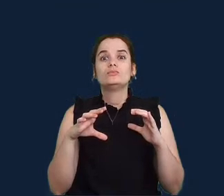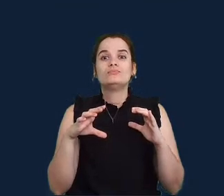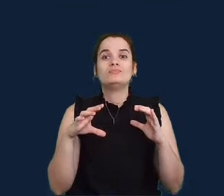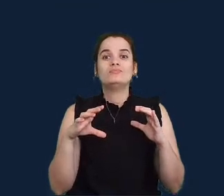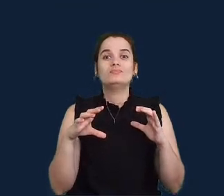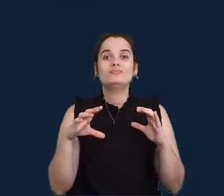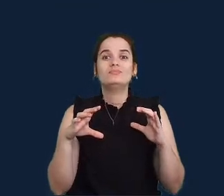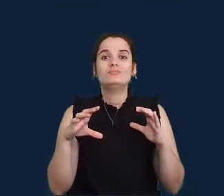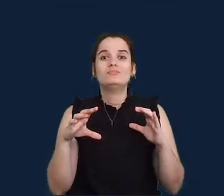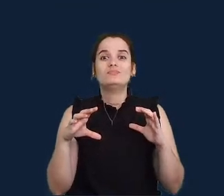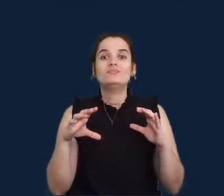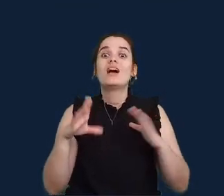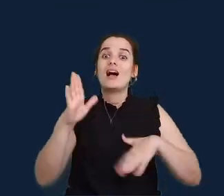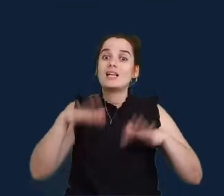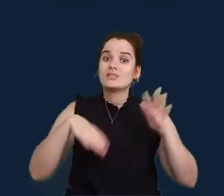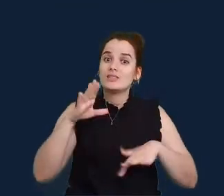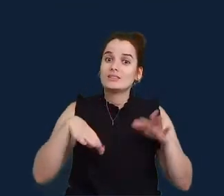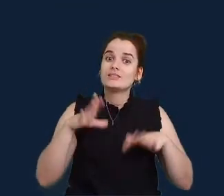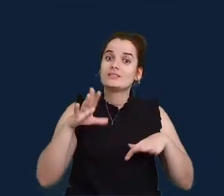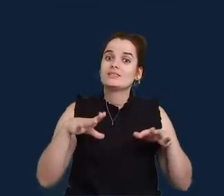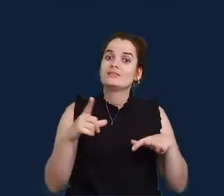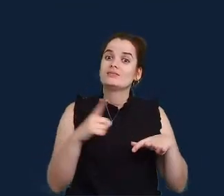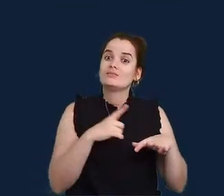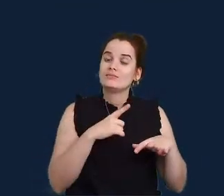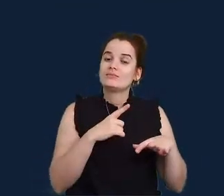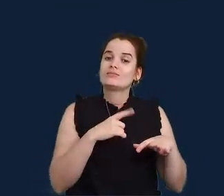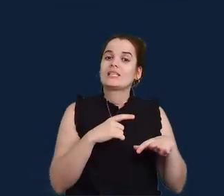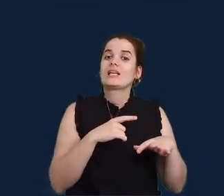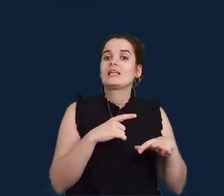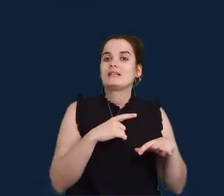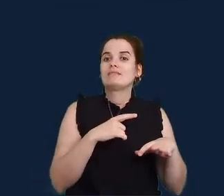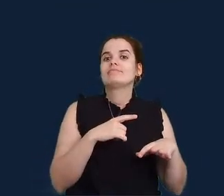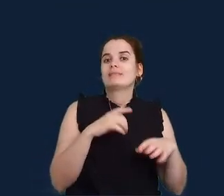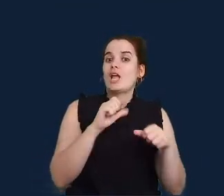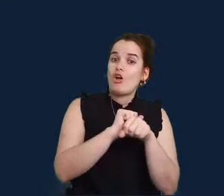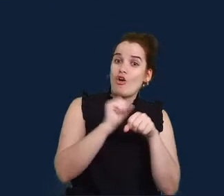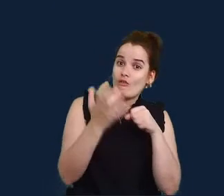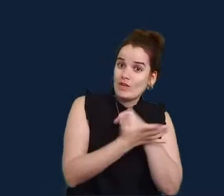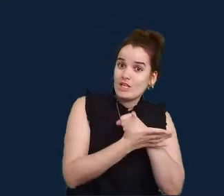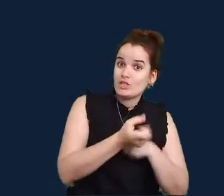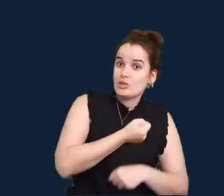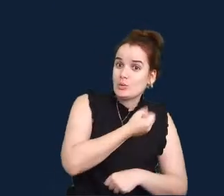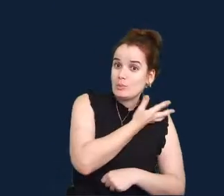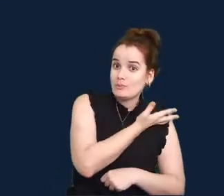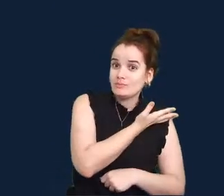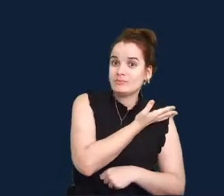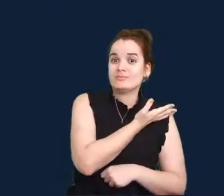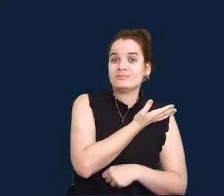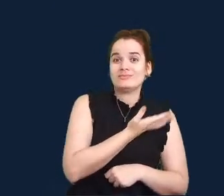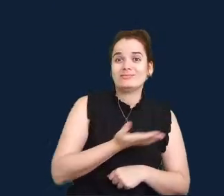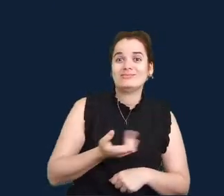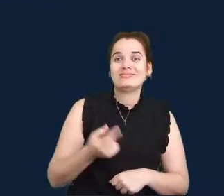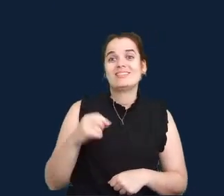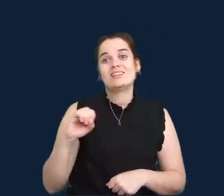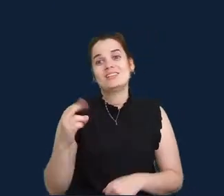put other respiratory diseases as well on the same space. I think that's good strategy.